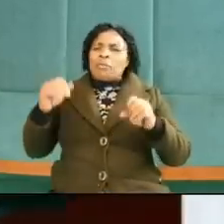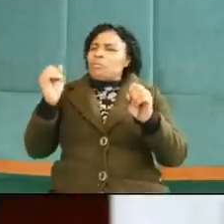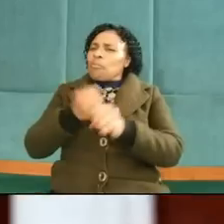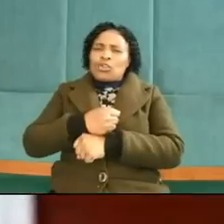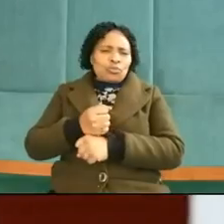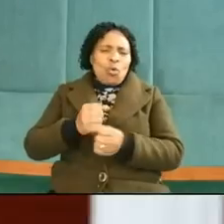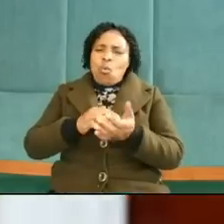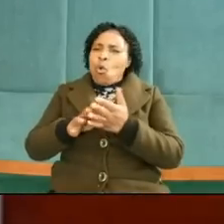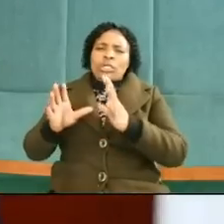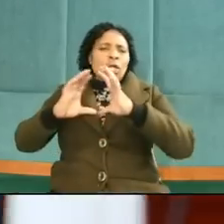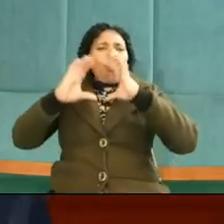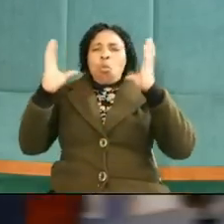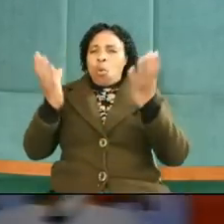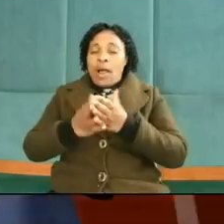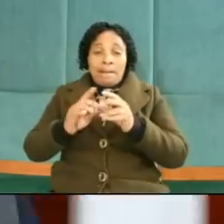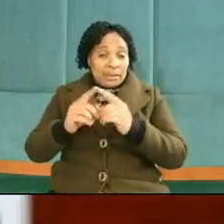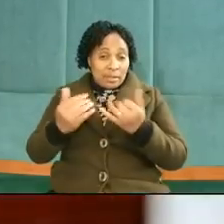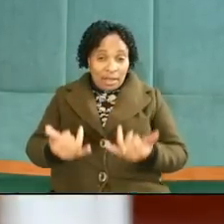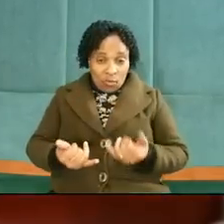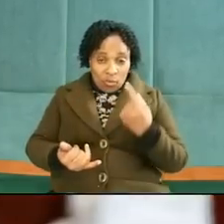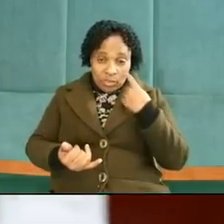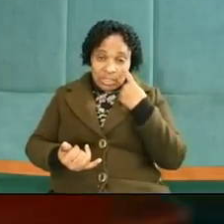go across the entire globe. But now,